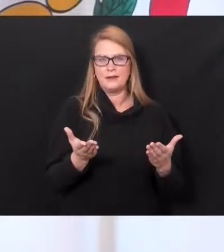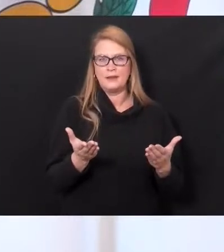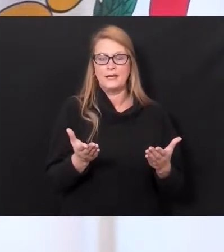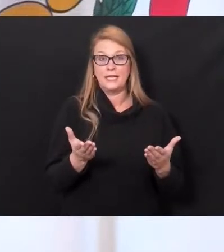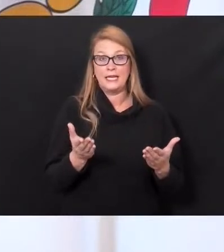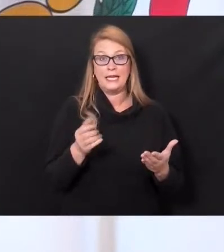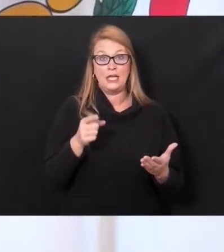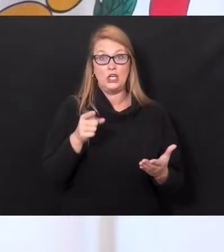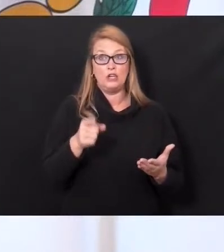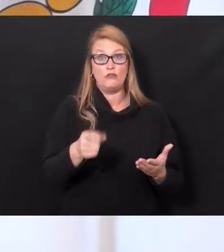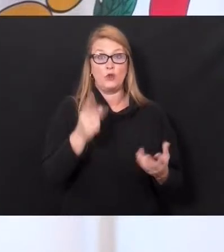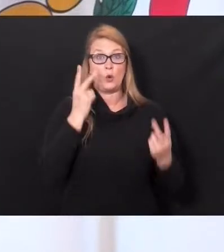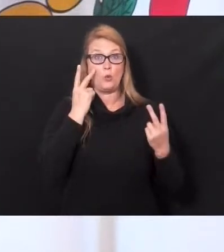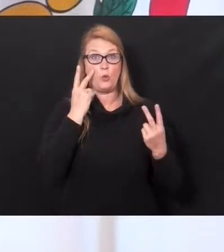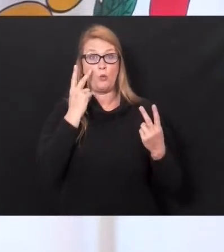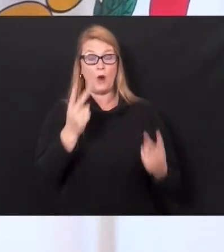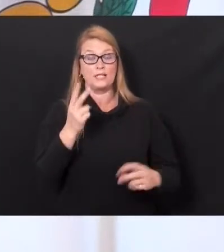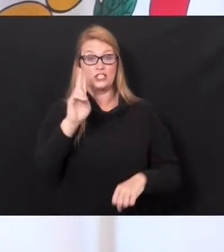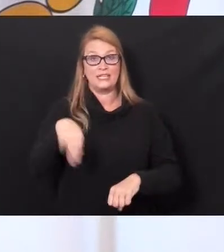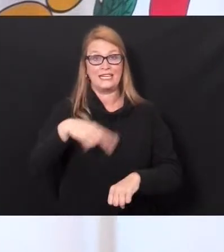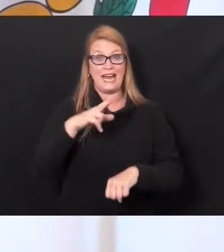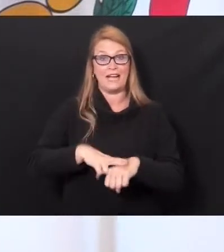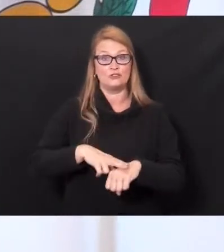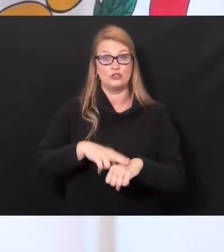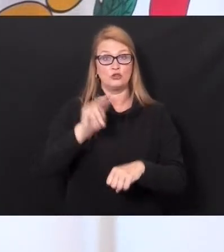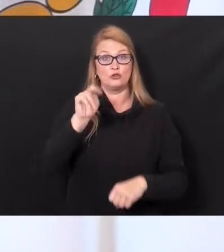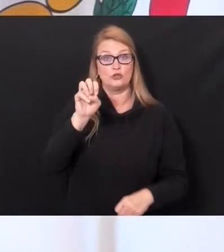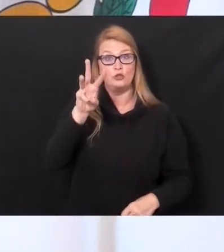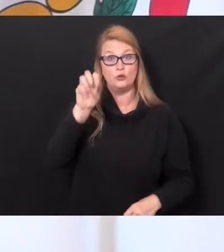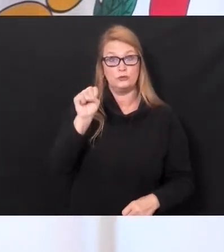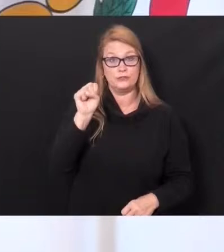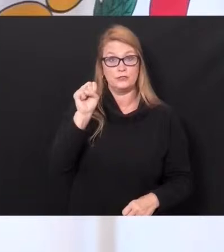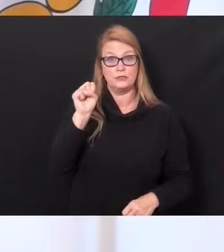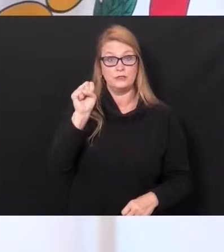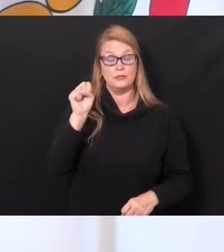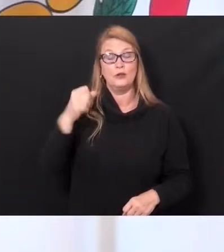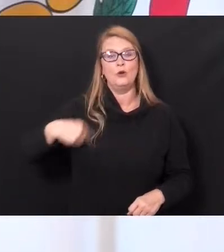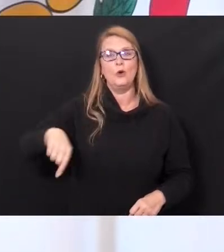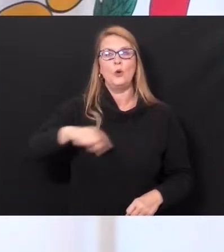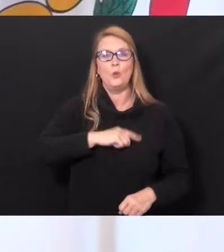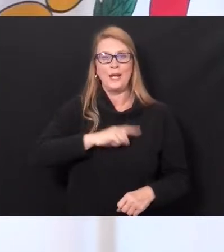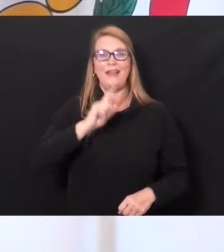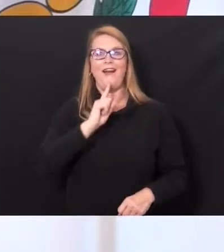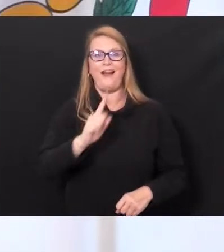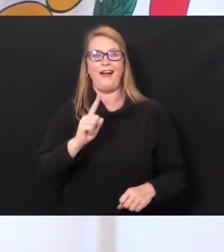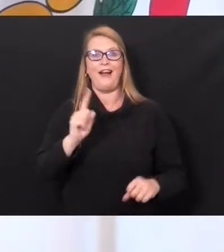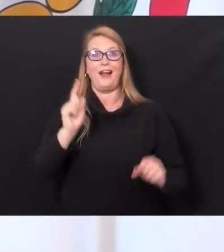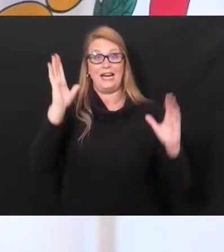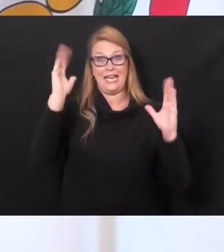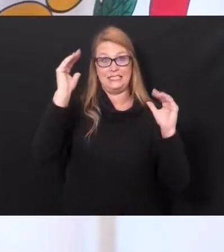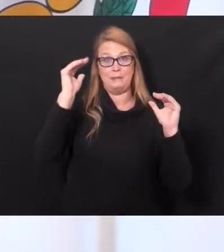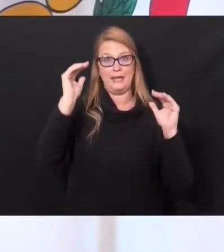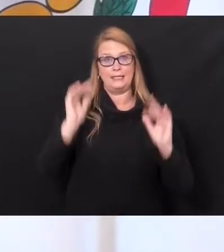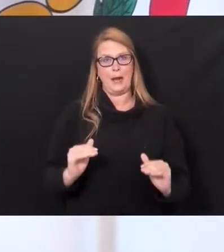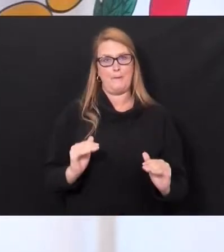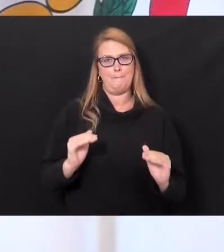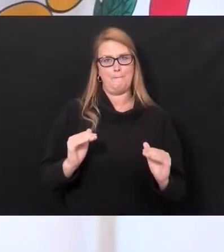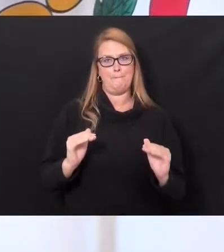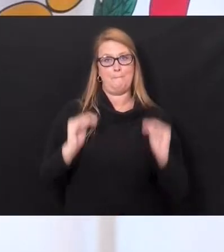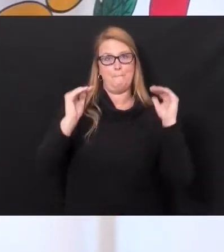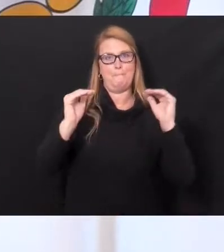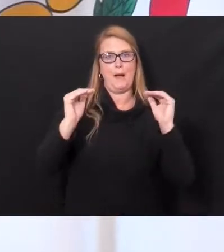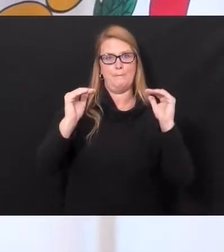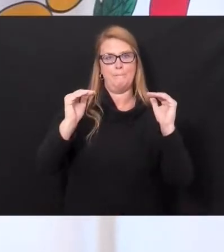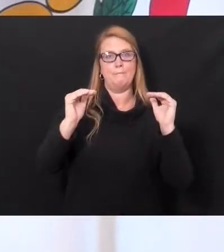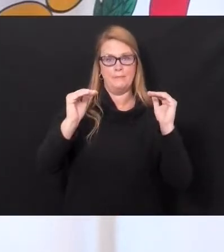if you're happening to watch the national news and everything, we are expecting a big bump in the relatively